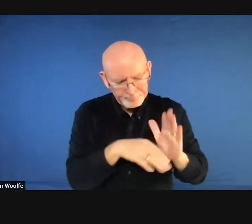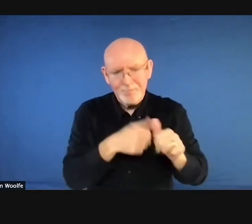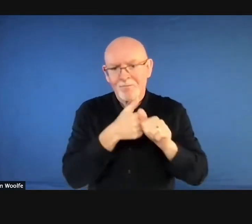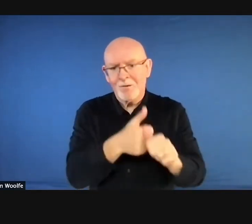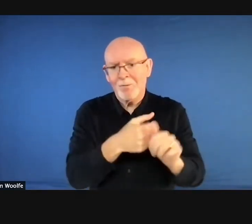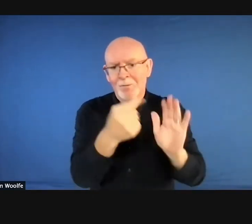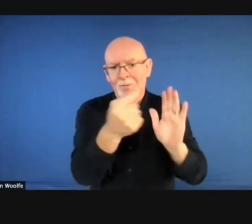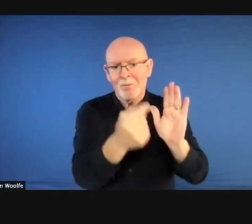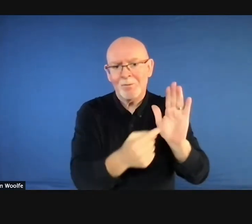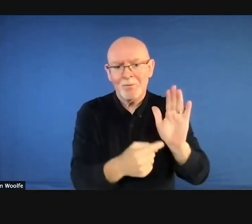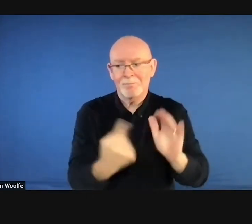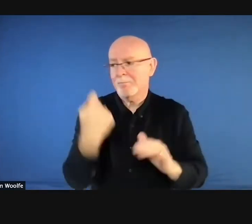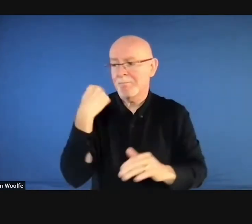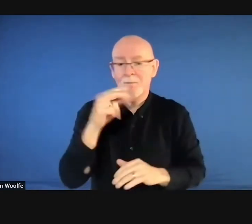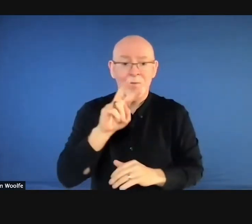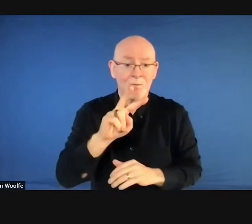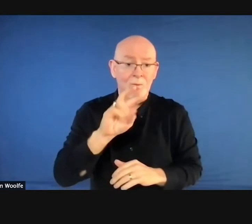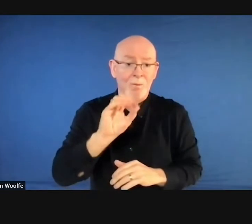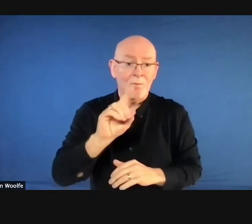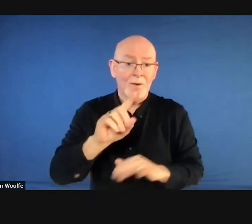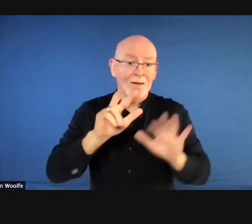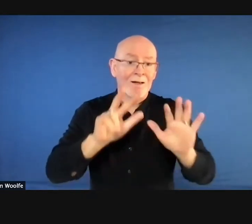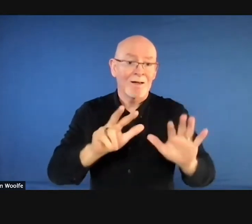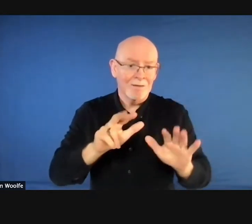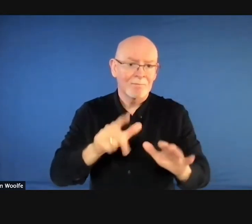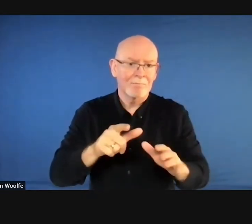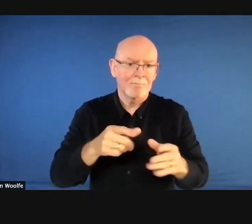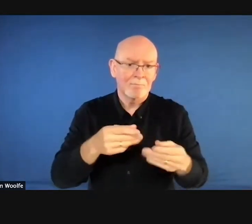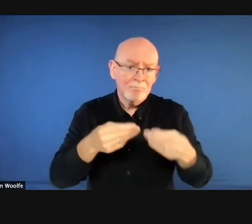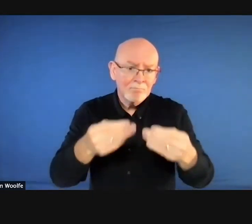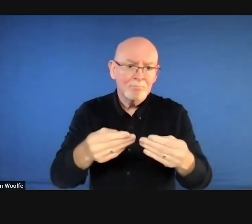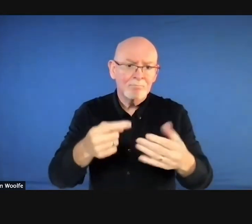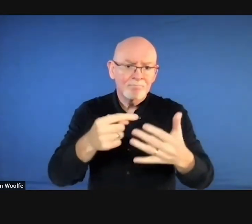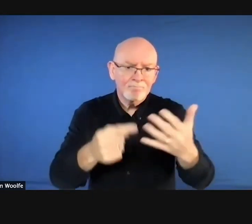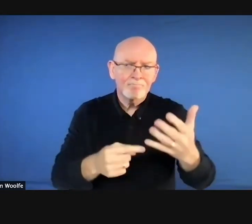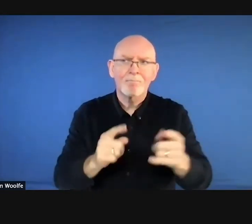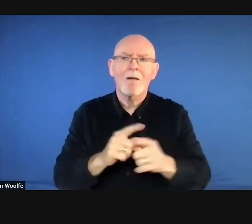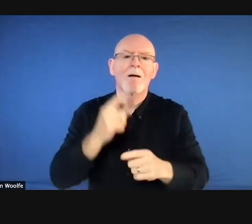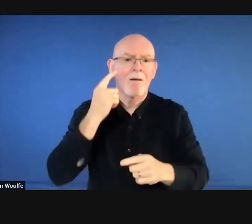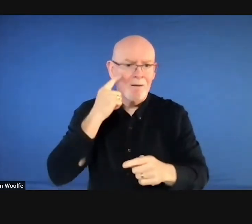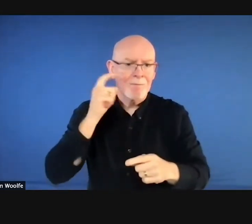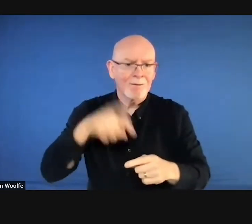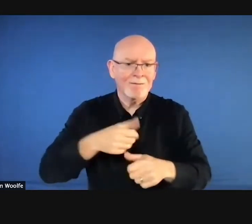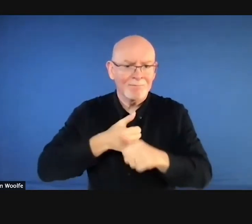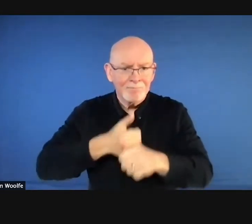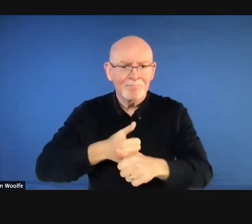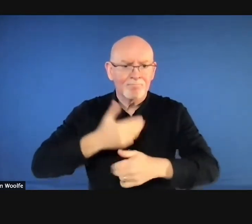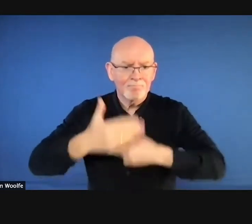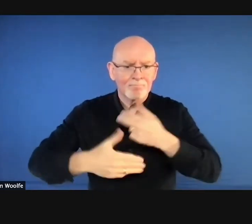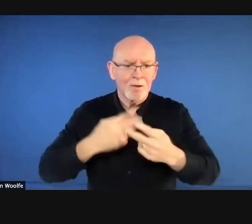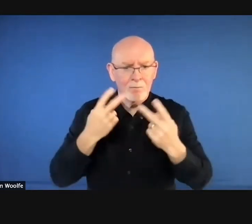in researching situations of forced migration, how these relate to the application in